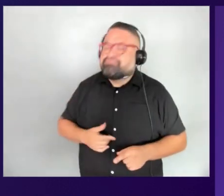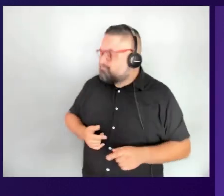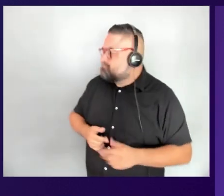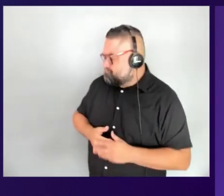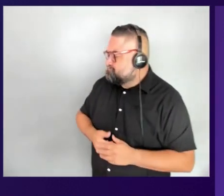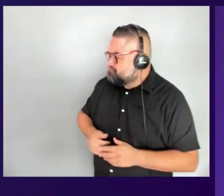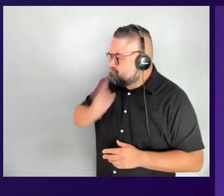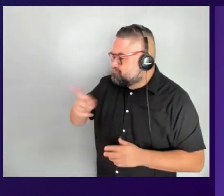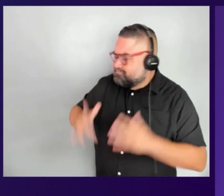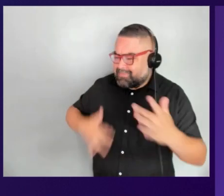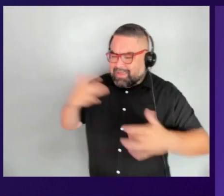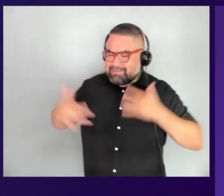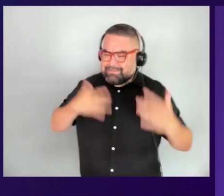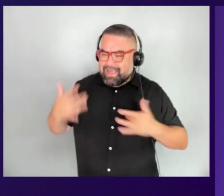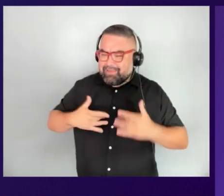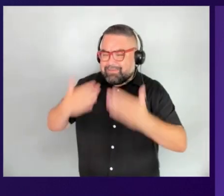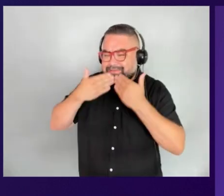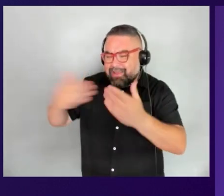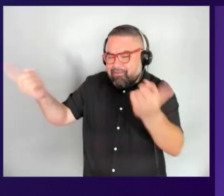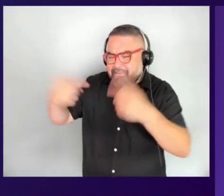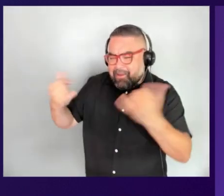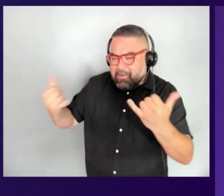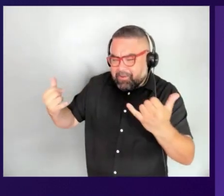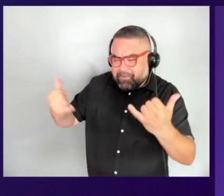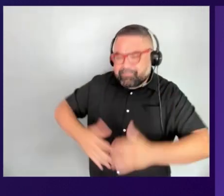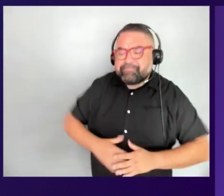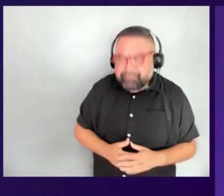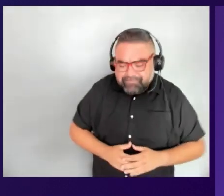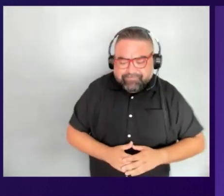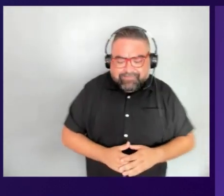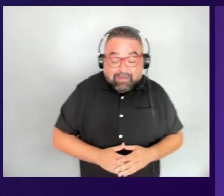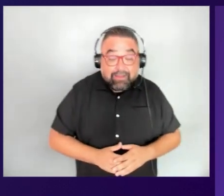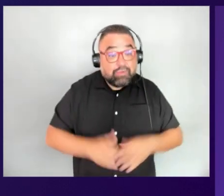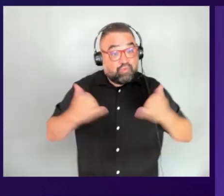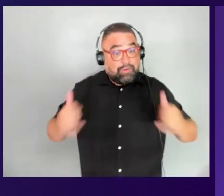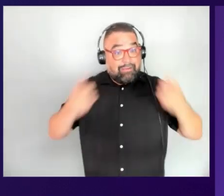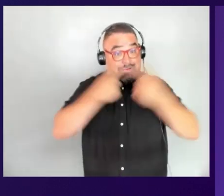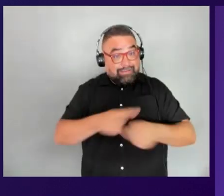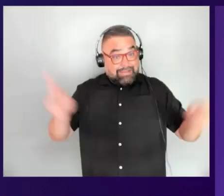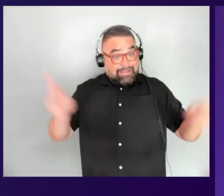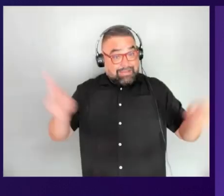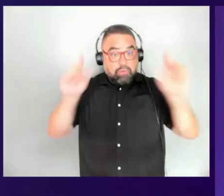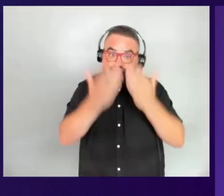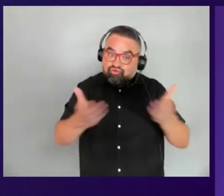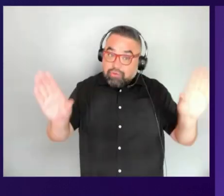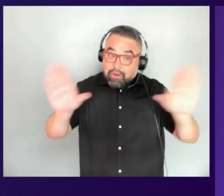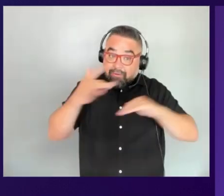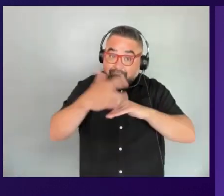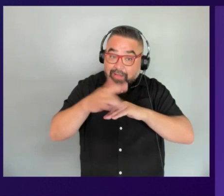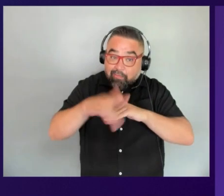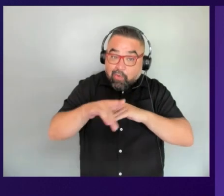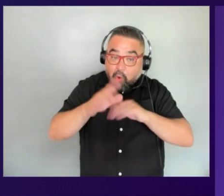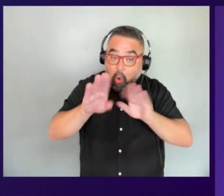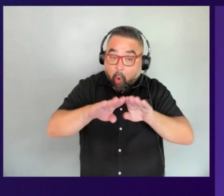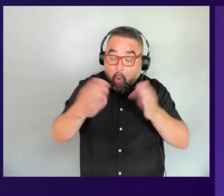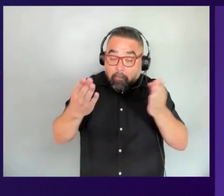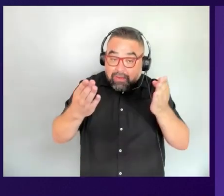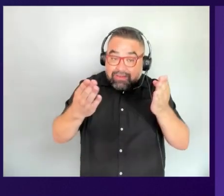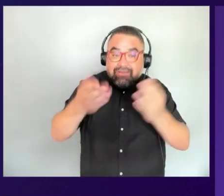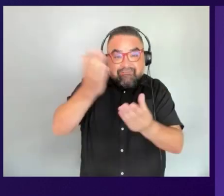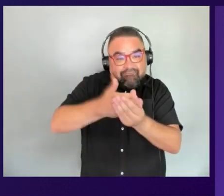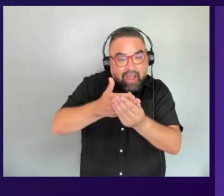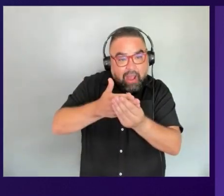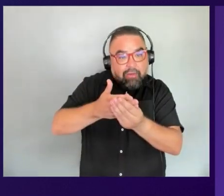really very exciting and thanks for having me here. Today we have announced the general availability of our new open source file client that delivers